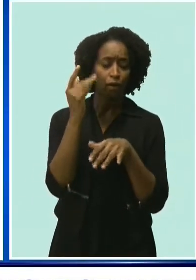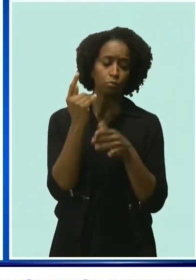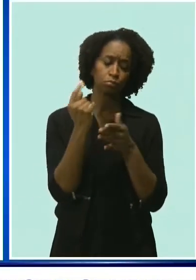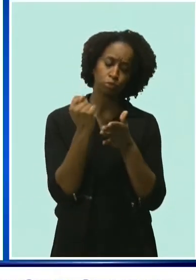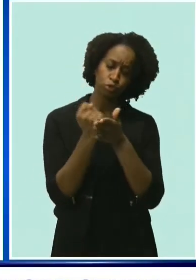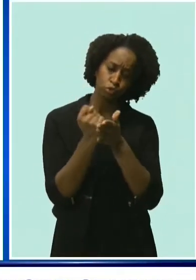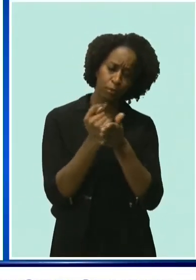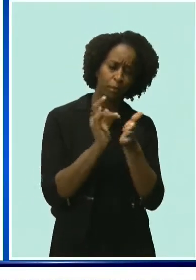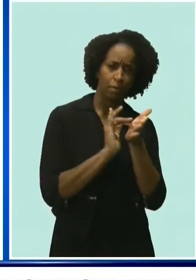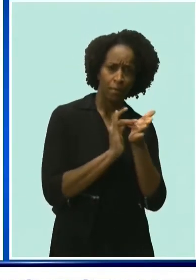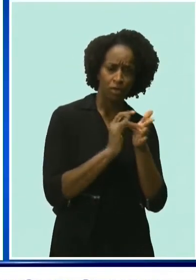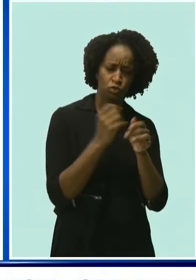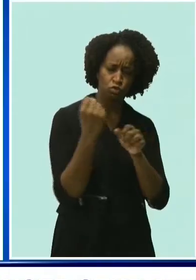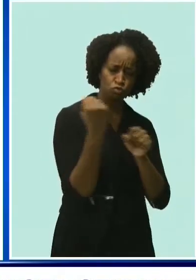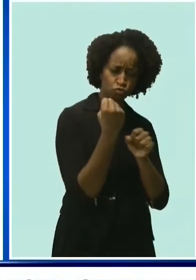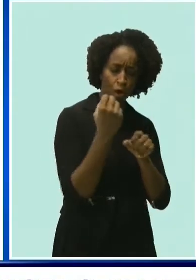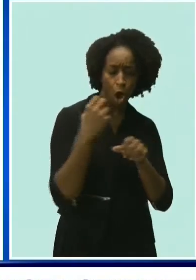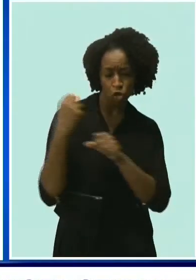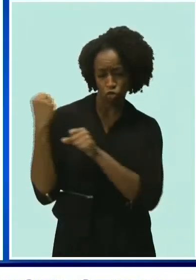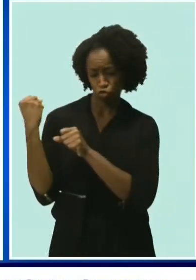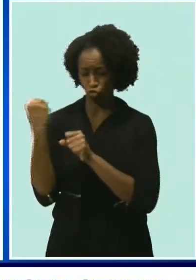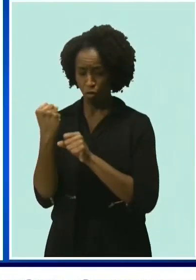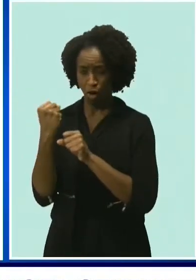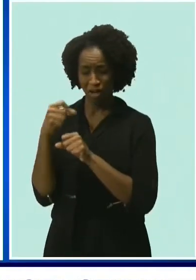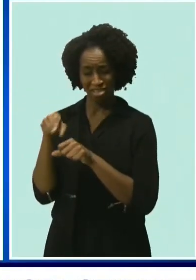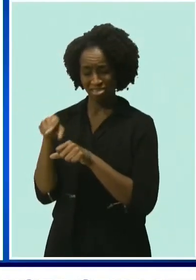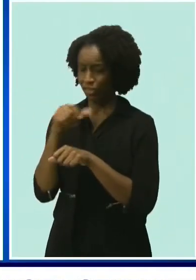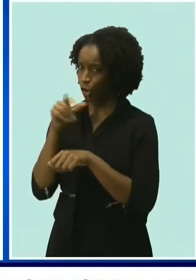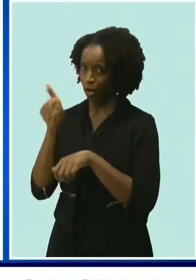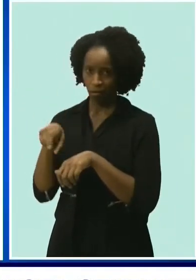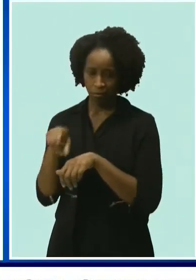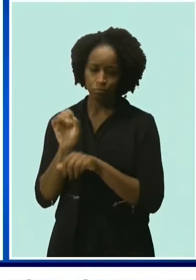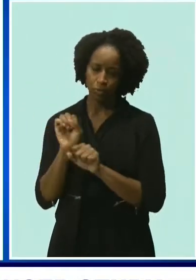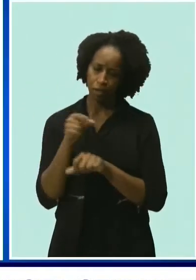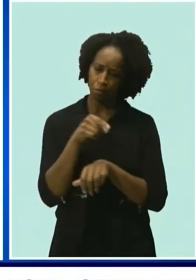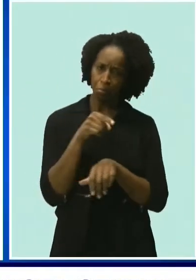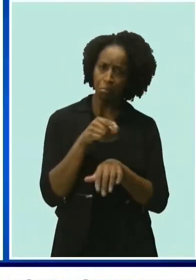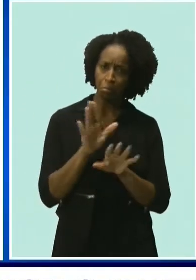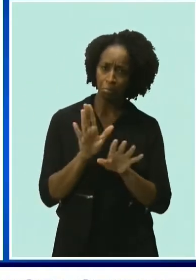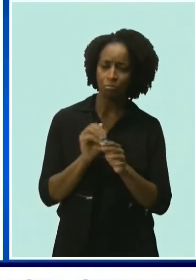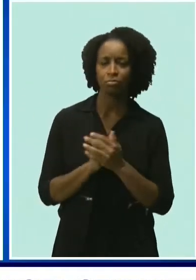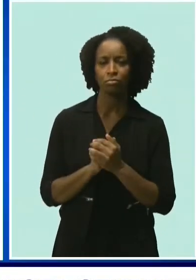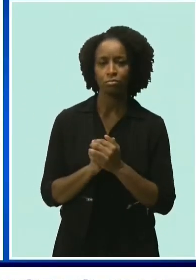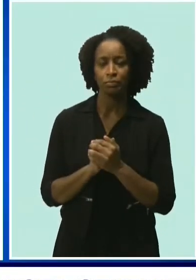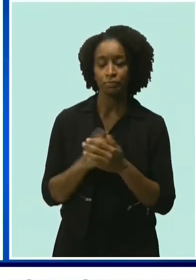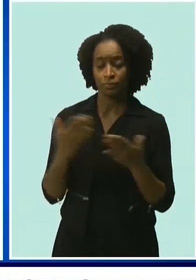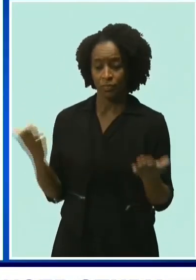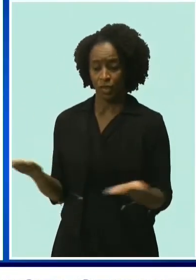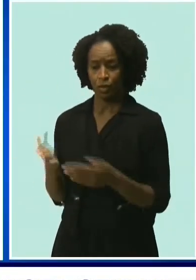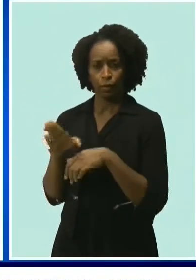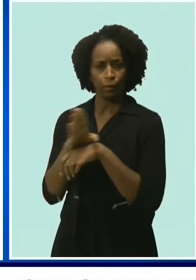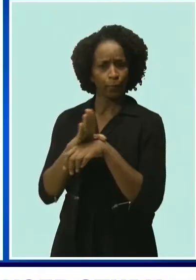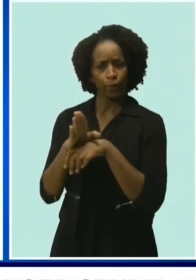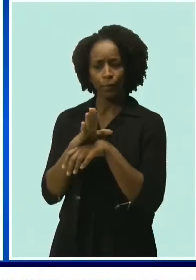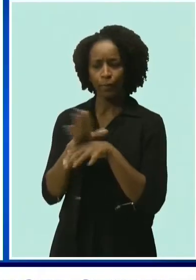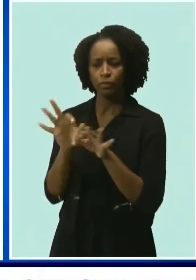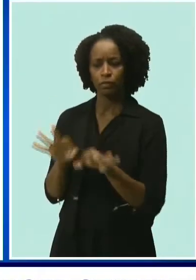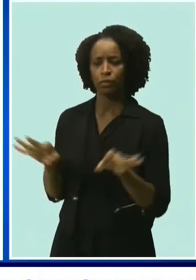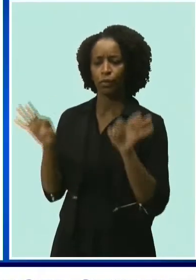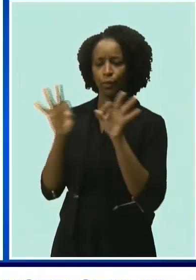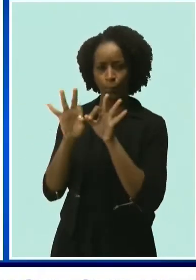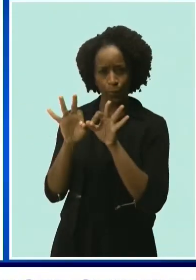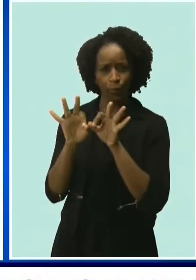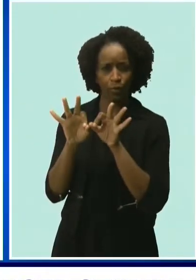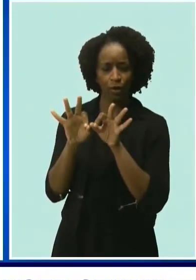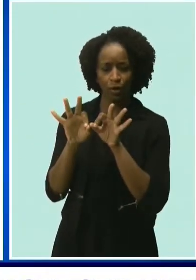other important thing about using it in Barbados, or attempting to find prostate cancer early in Barbados, is that men of